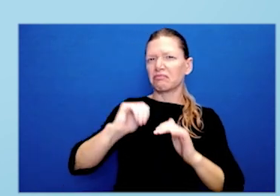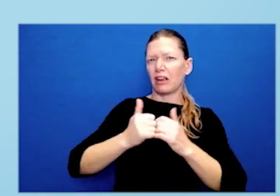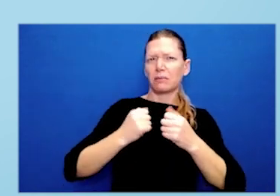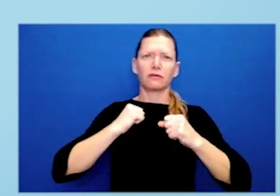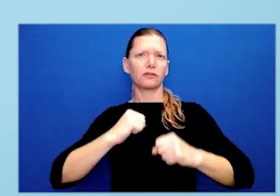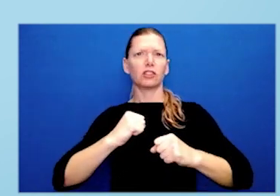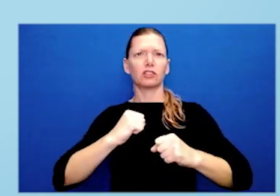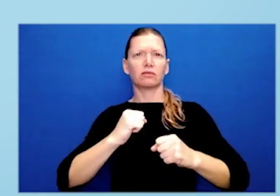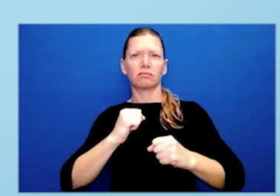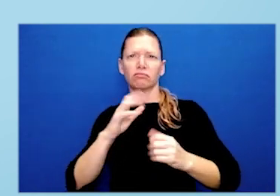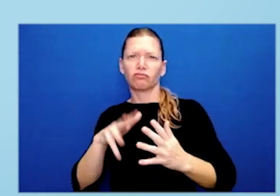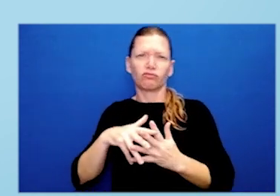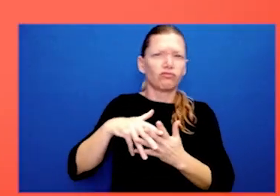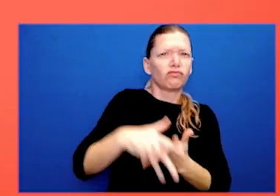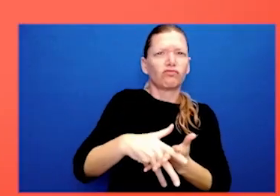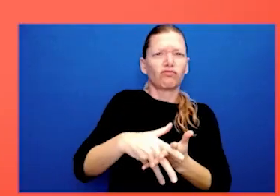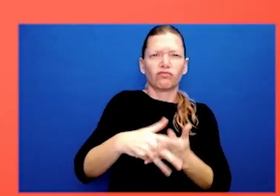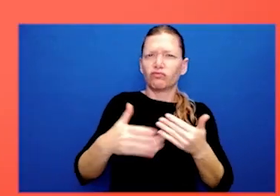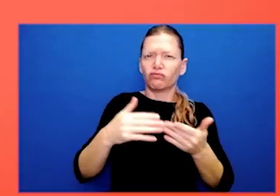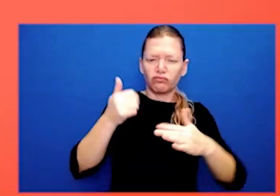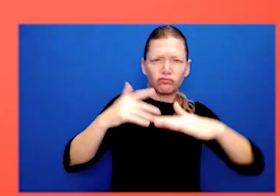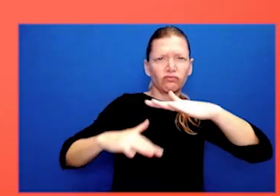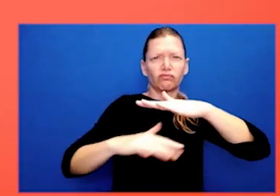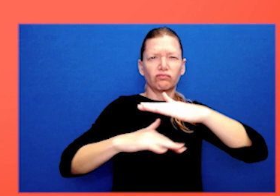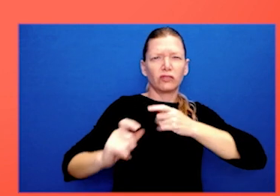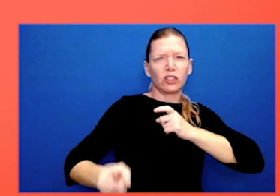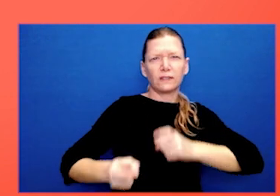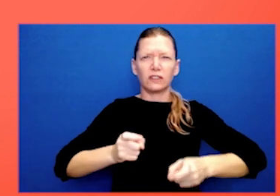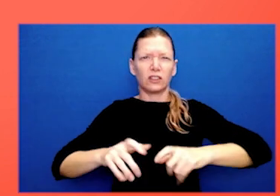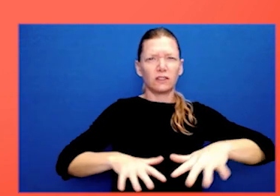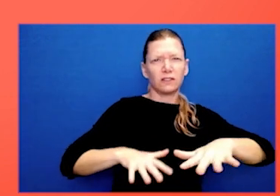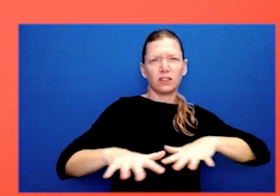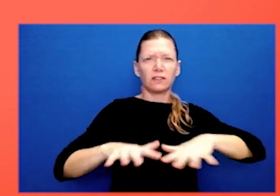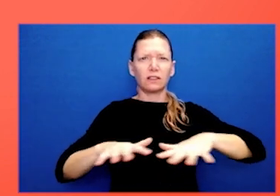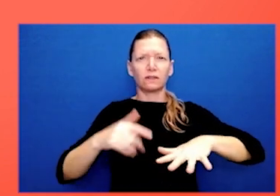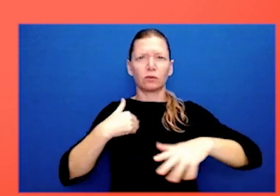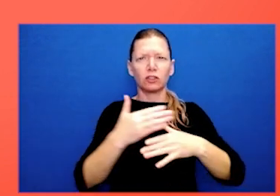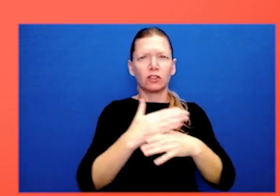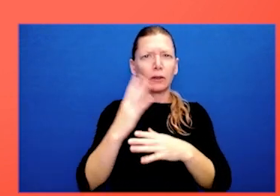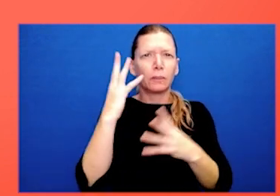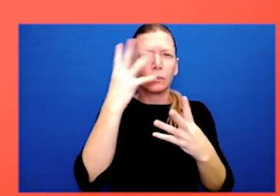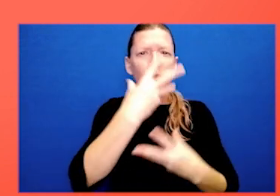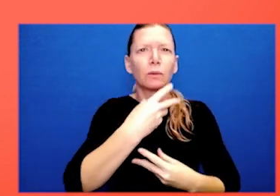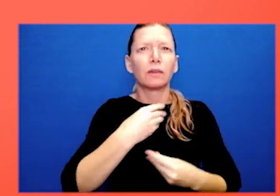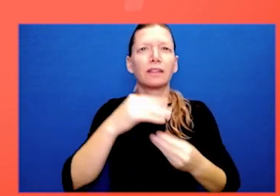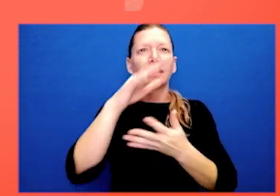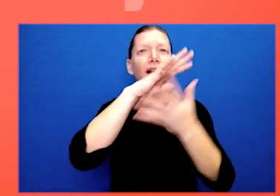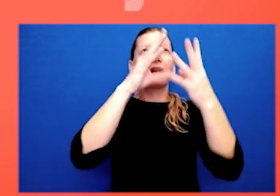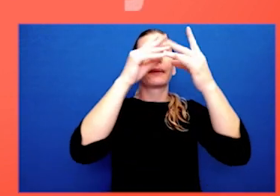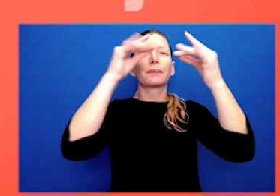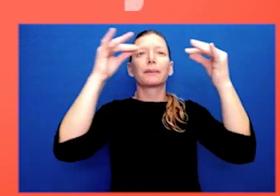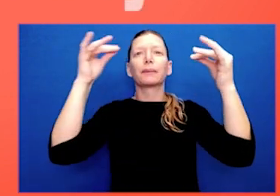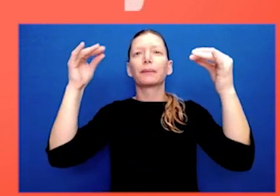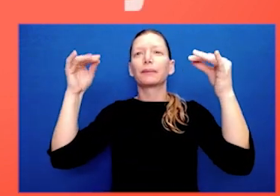We know how to be fierce, tie our roots to ever-shifting plate tectonics. We share beauty,